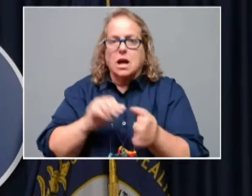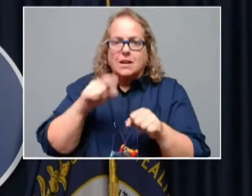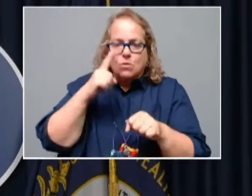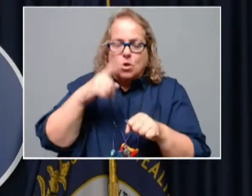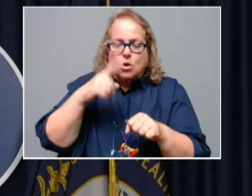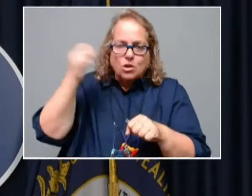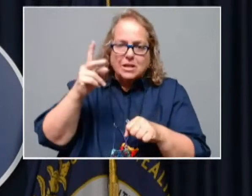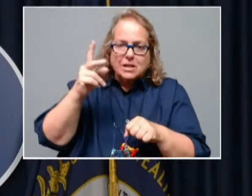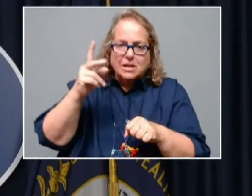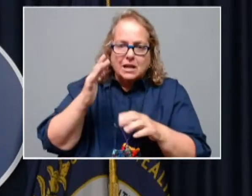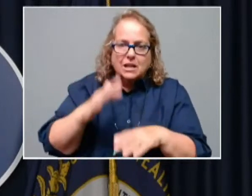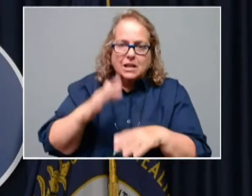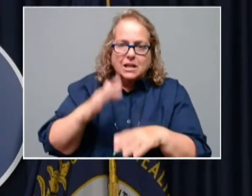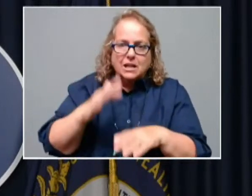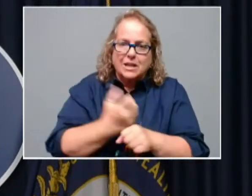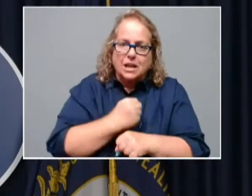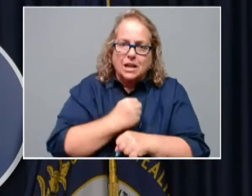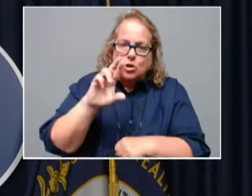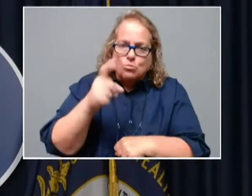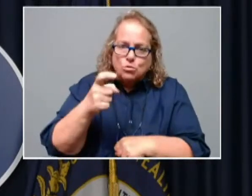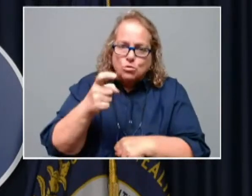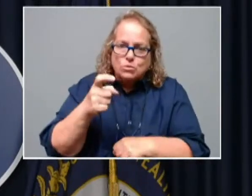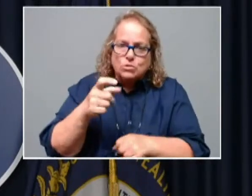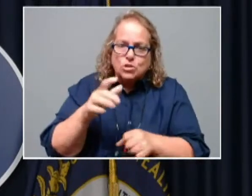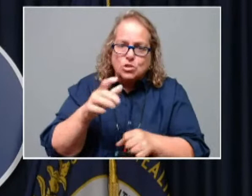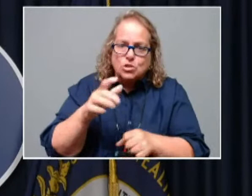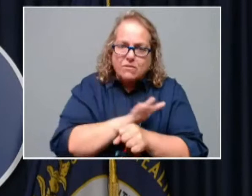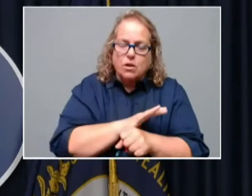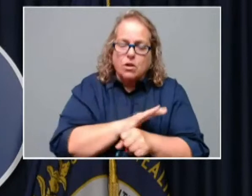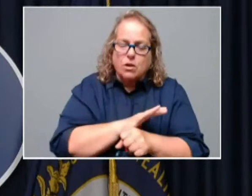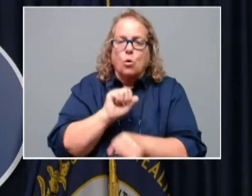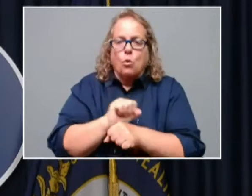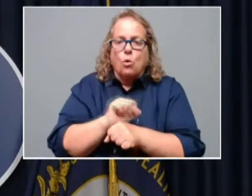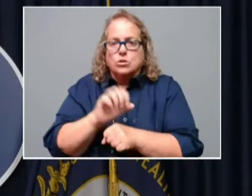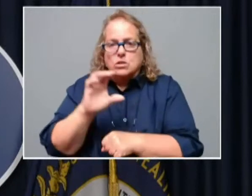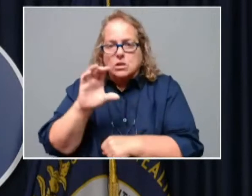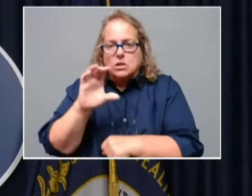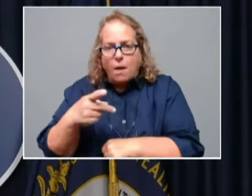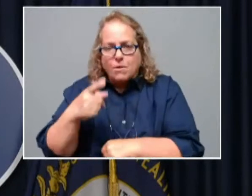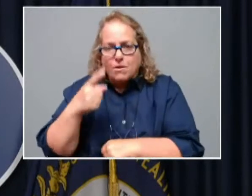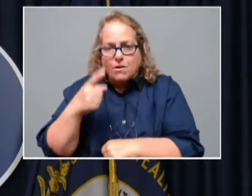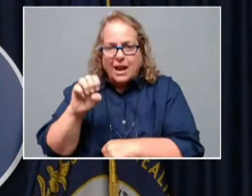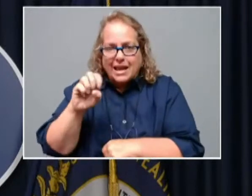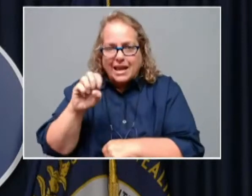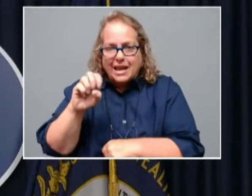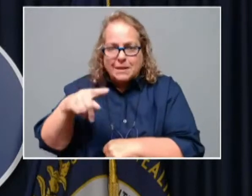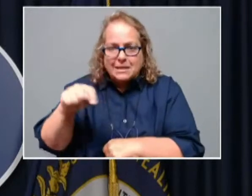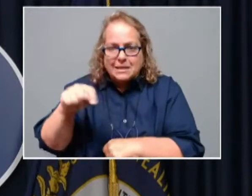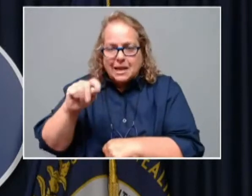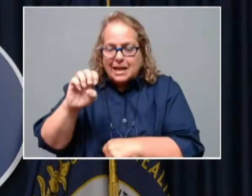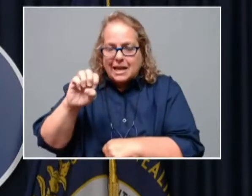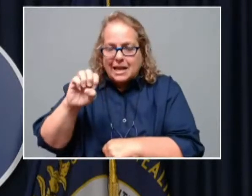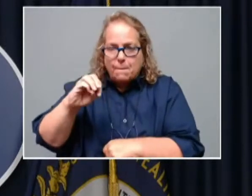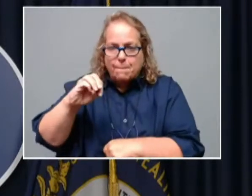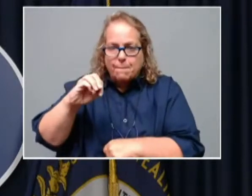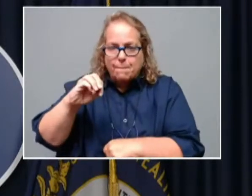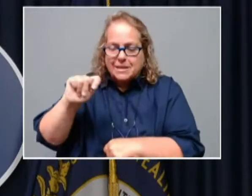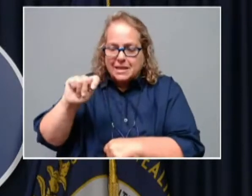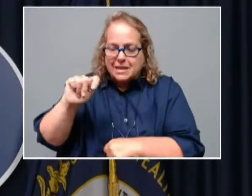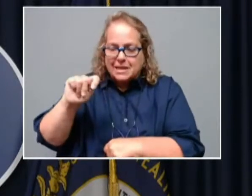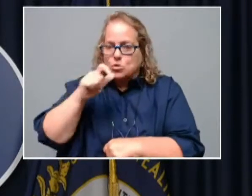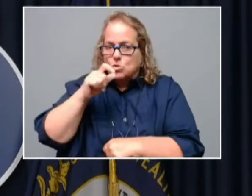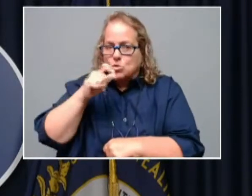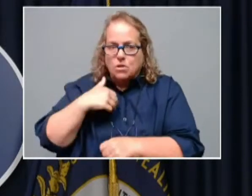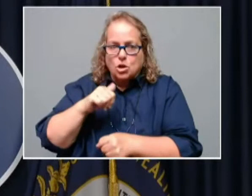get prescriptions refilled, workers' comp for EMTs that come down with COVID or are quarantined. Just